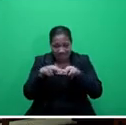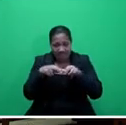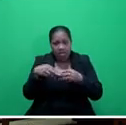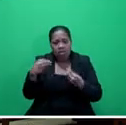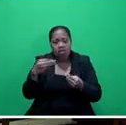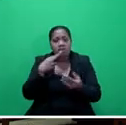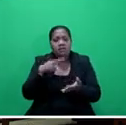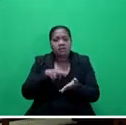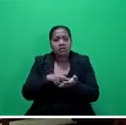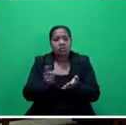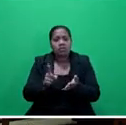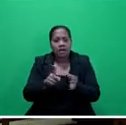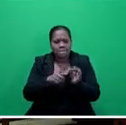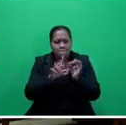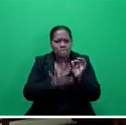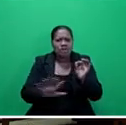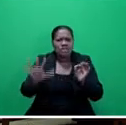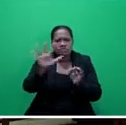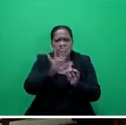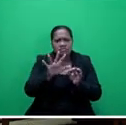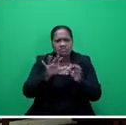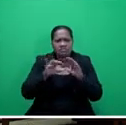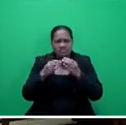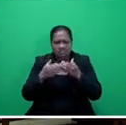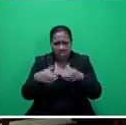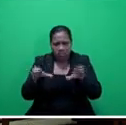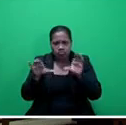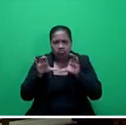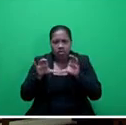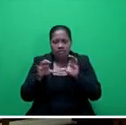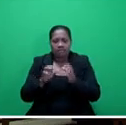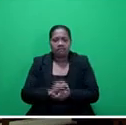on Provincial Councils, Volume 3.